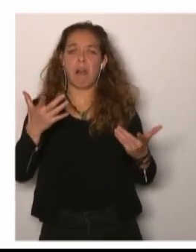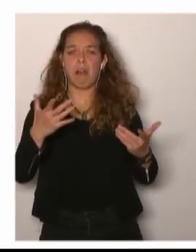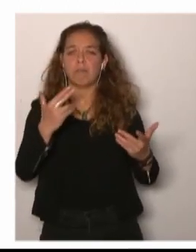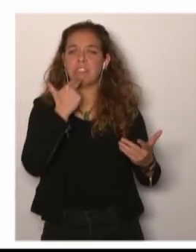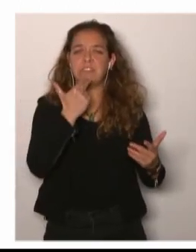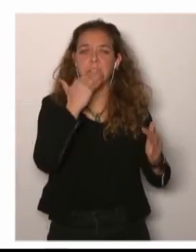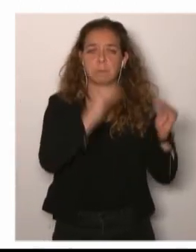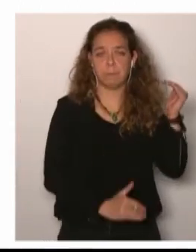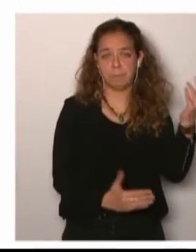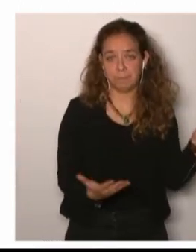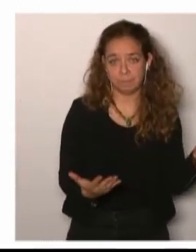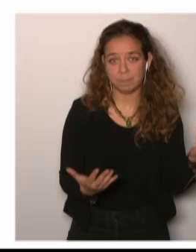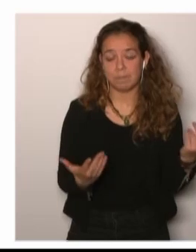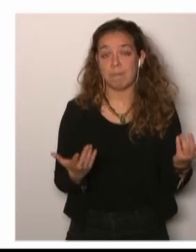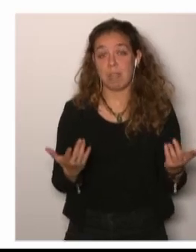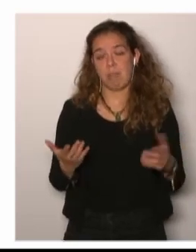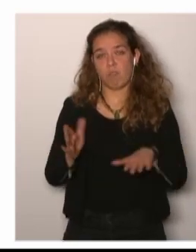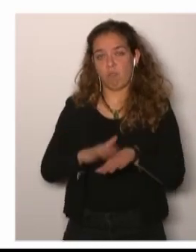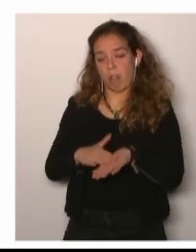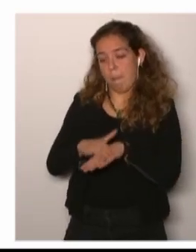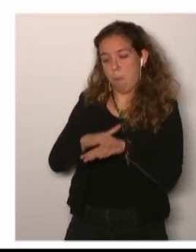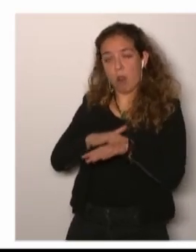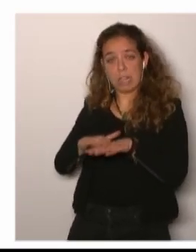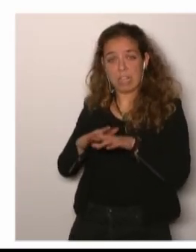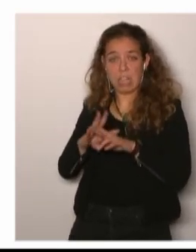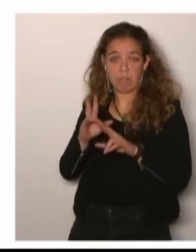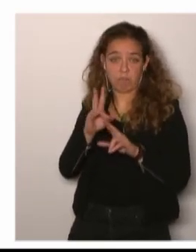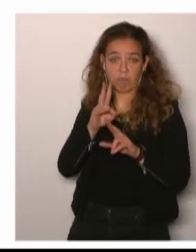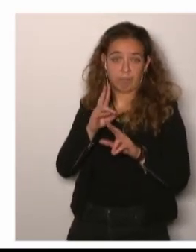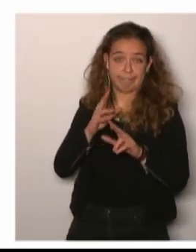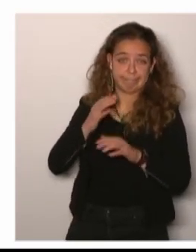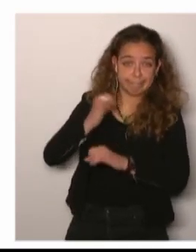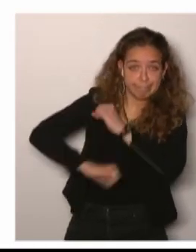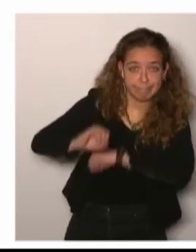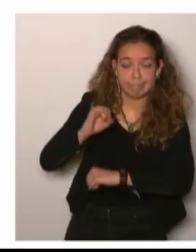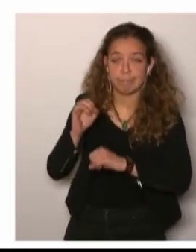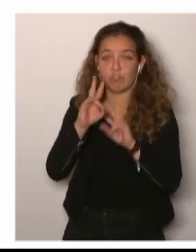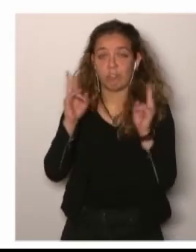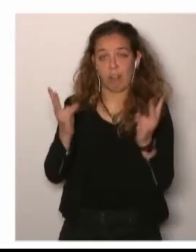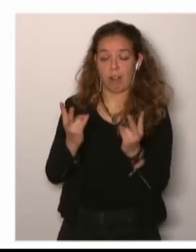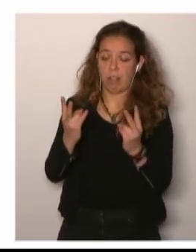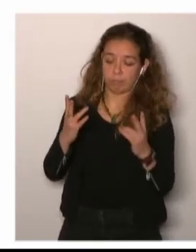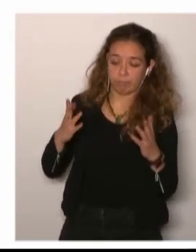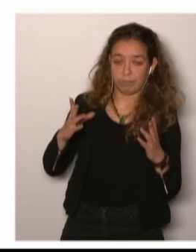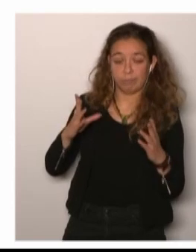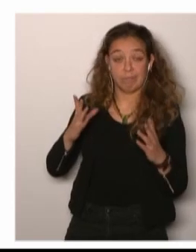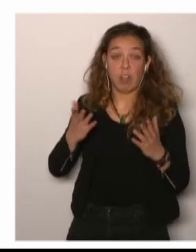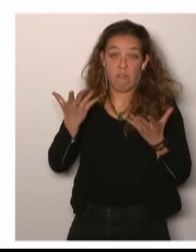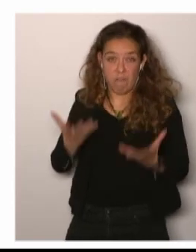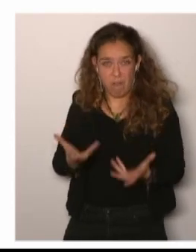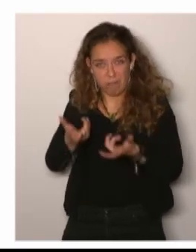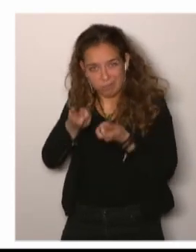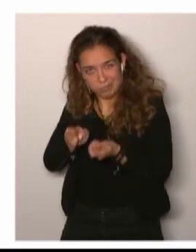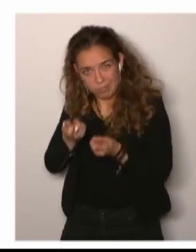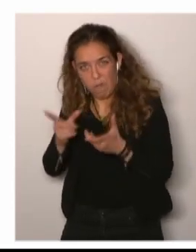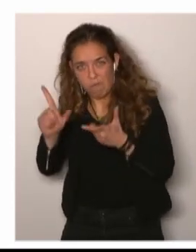approach is really one which I would emphasize for the cancer plan. It includes research, but it also includes things you